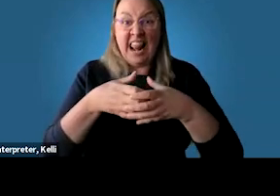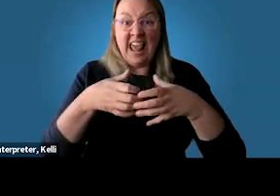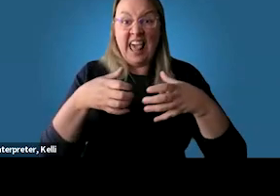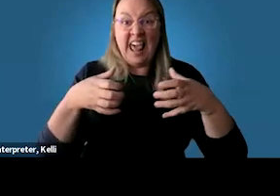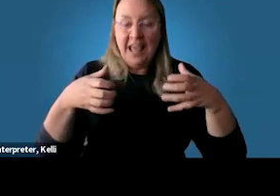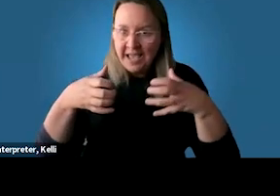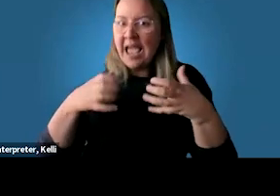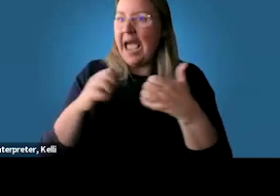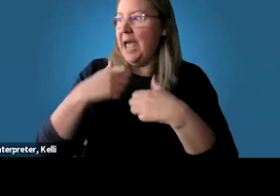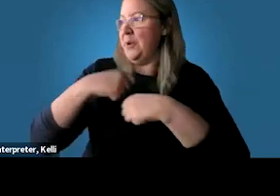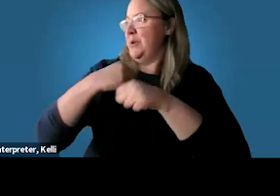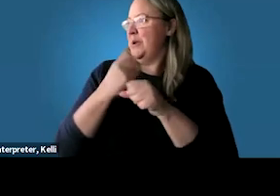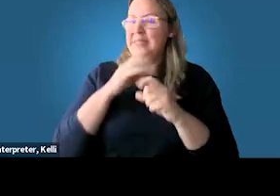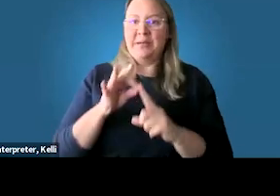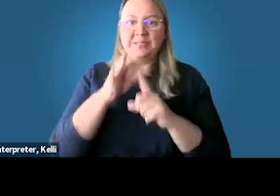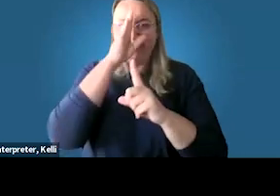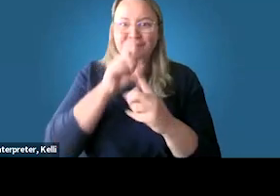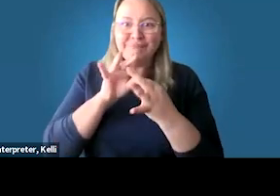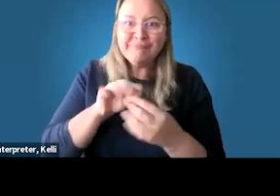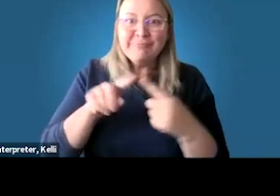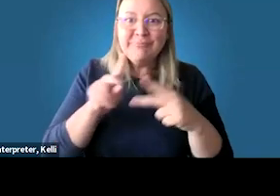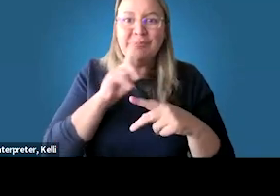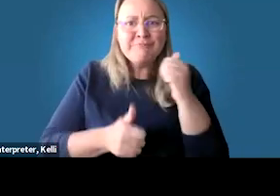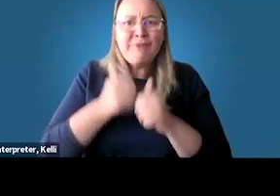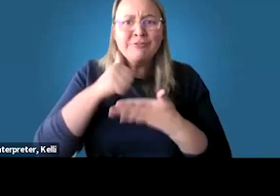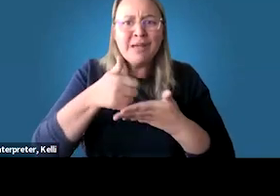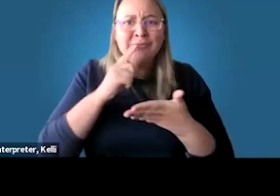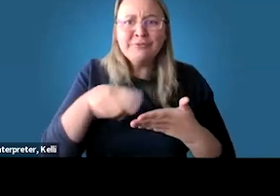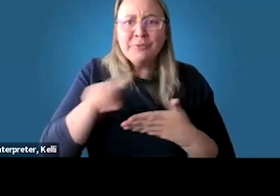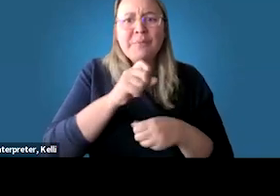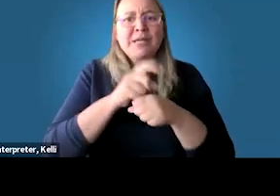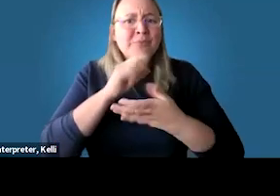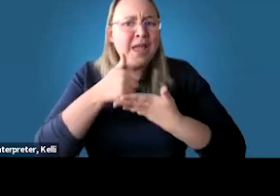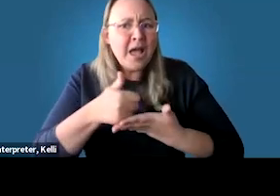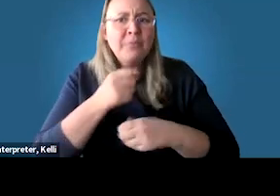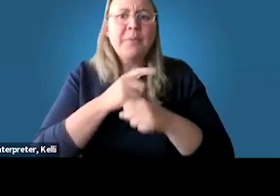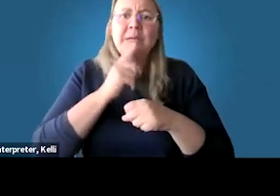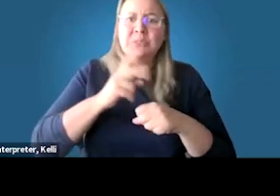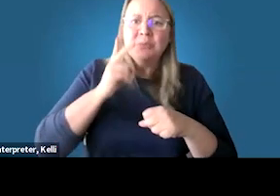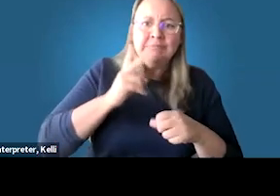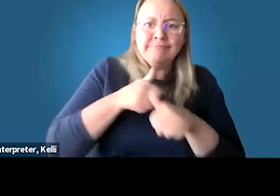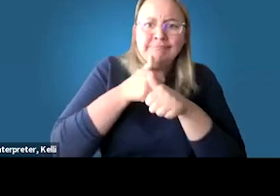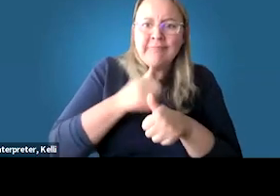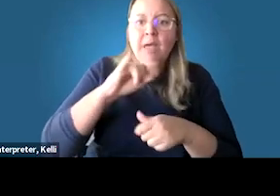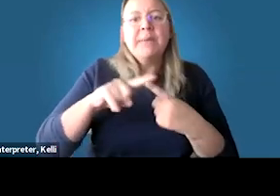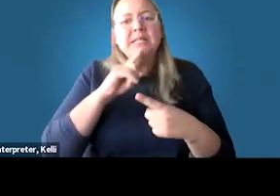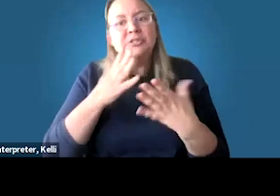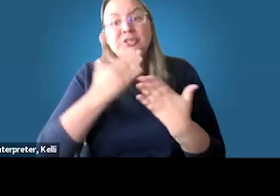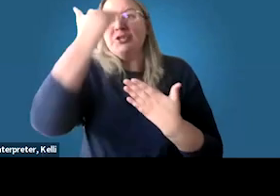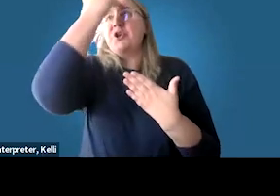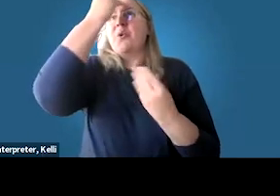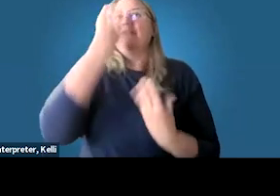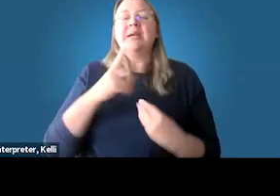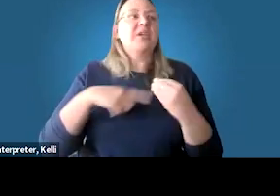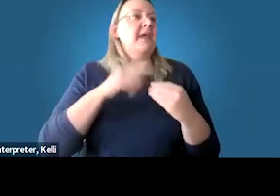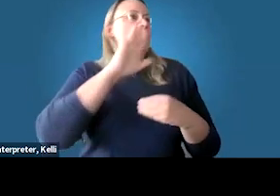we create spaces that are especially dedicated to folks who are going to be most helpful to you? We all want to be helpful to you. We all want to see you succeed. But sometimes it's just good to know somebody who